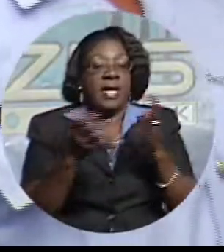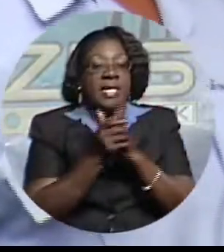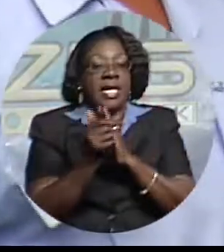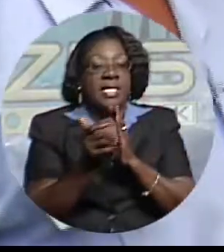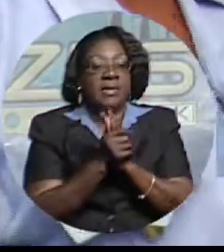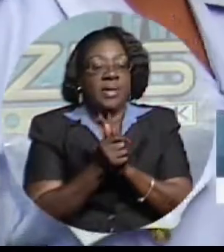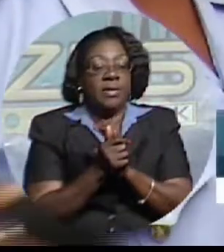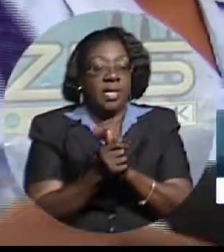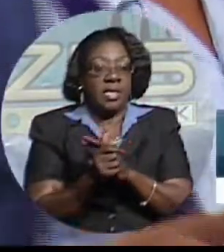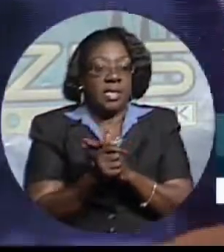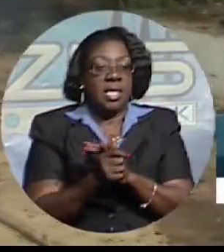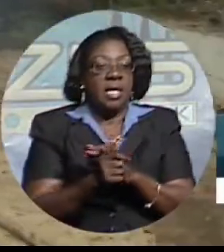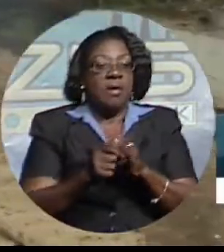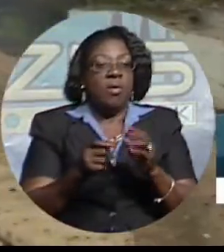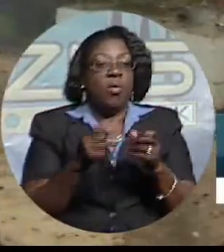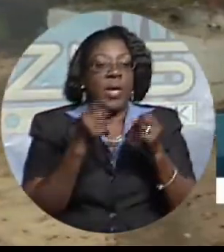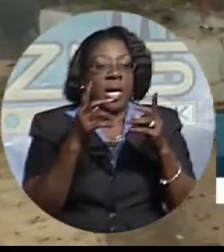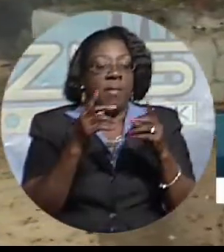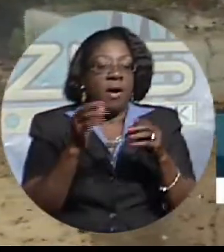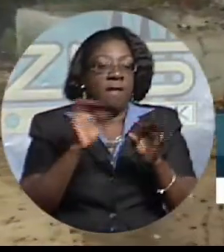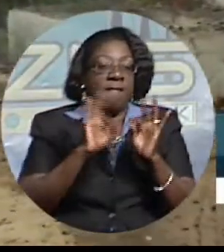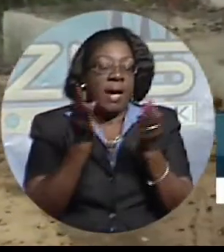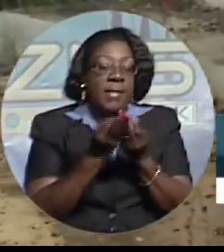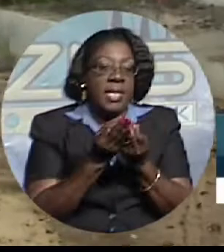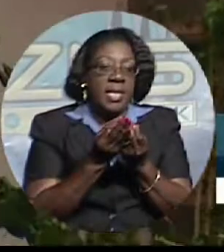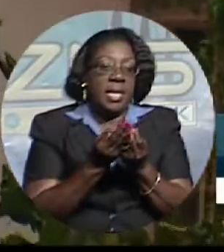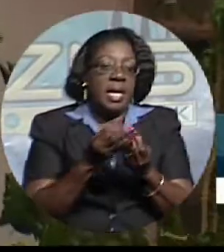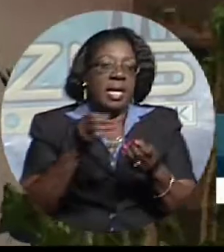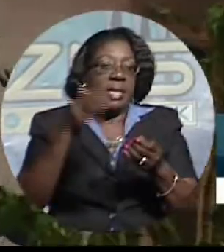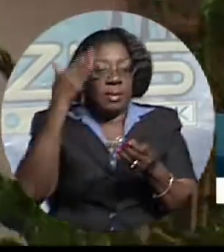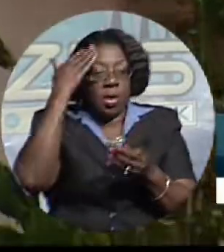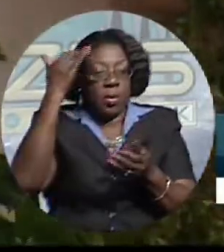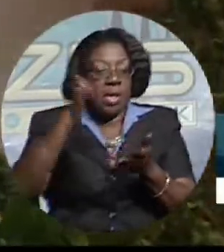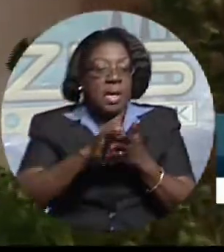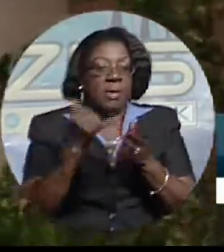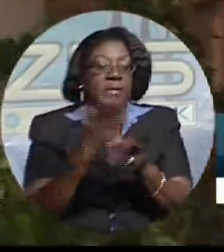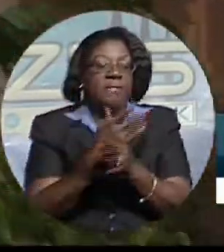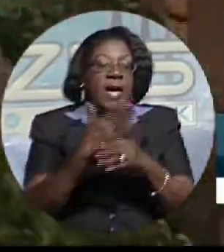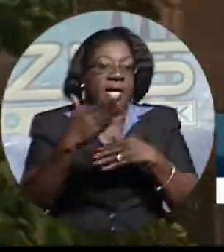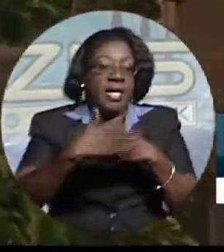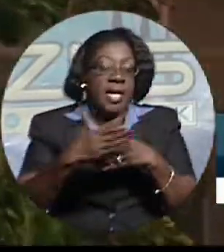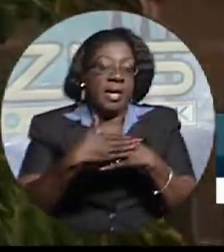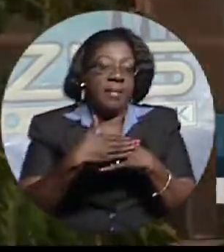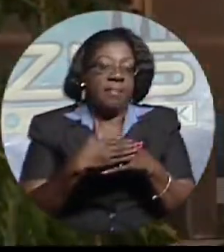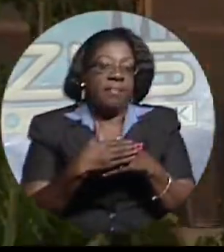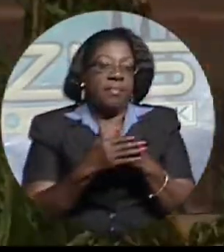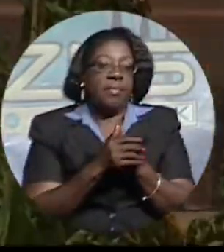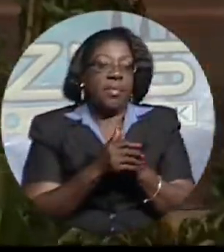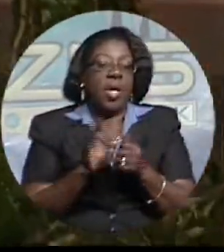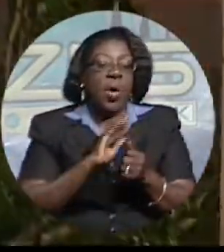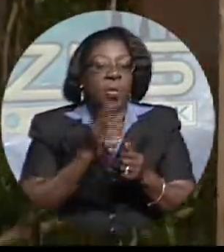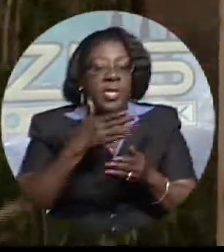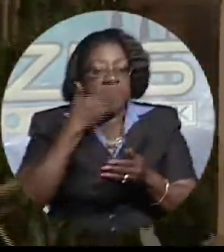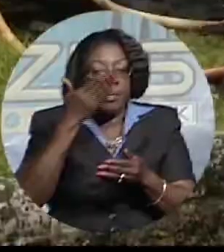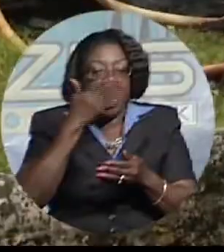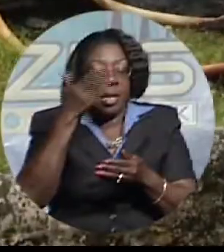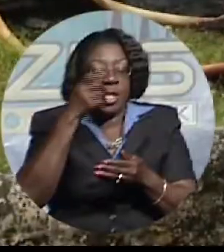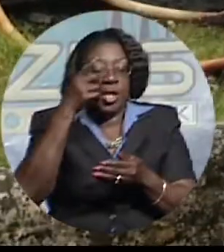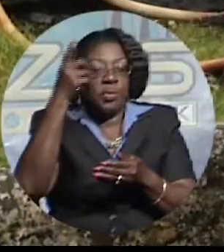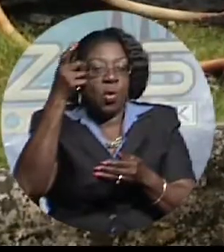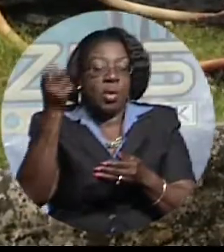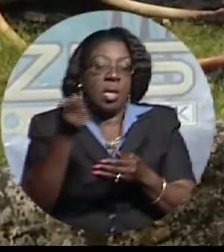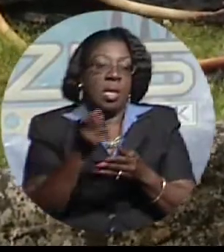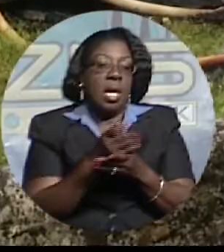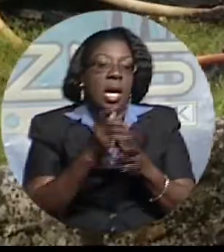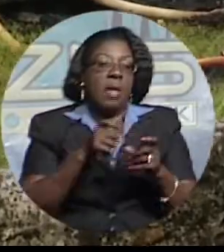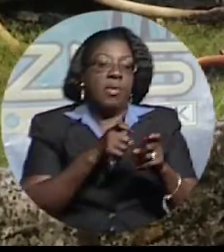Carla Dunhart-Clark, who alerted her family of the fire next door that engulfed the old Butler homestead. We smelled the smoke, Annie Joe smelled the